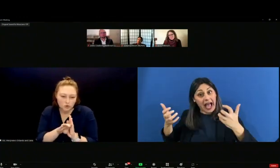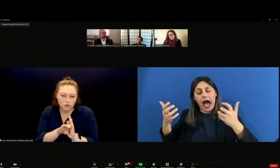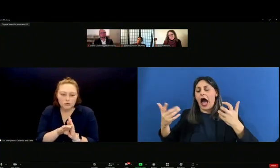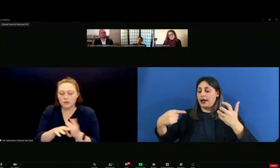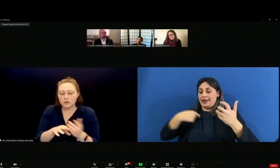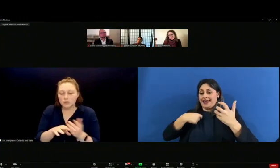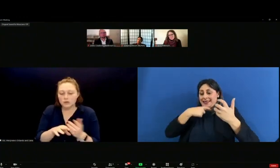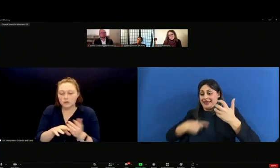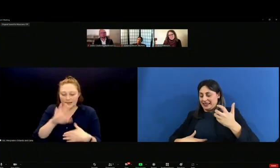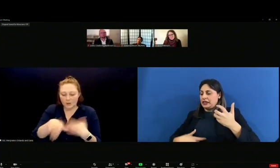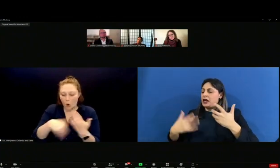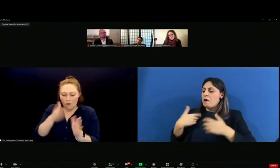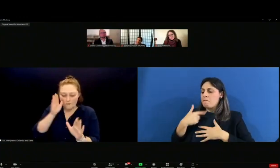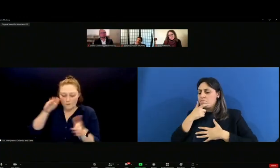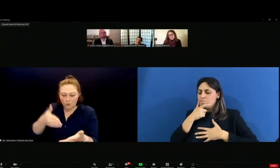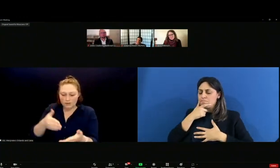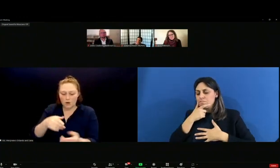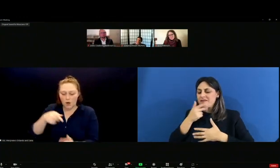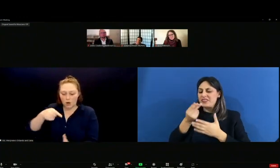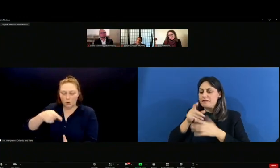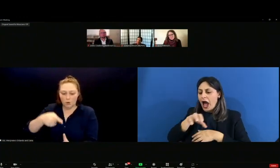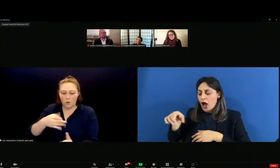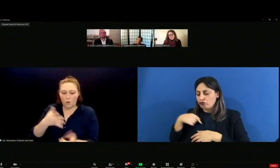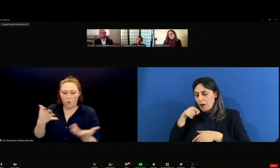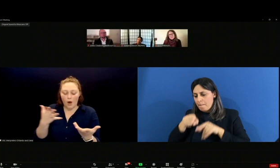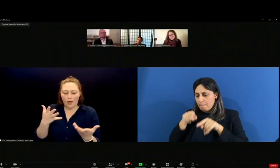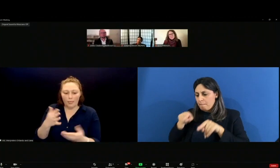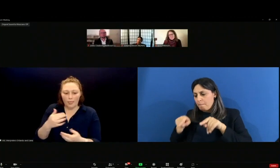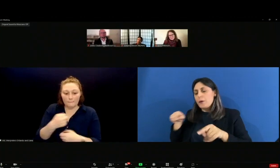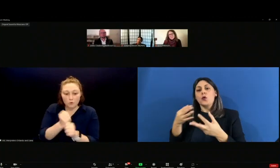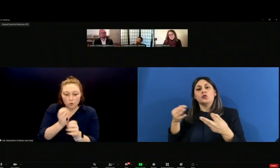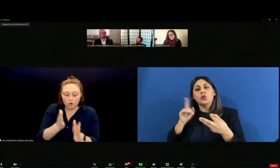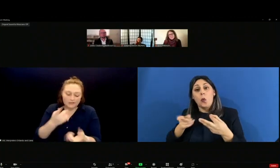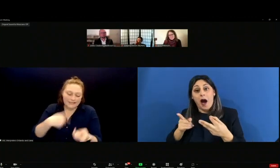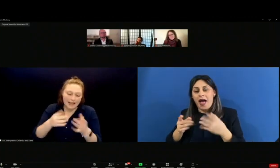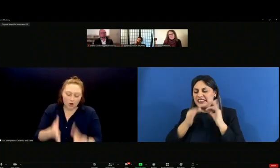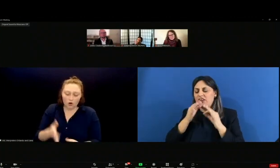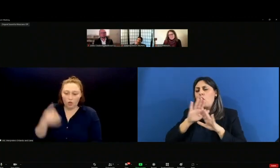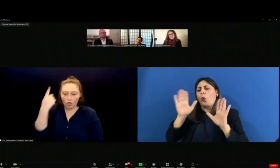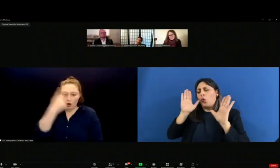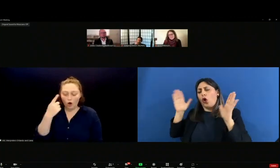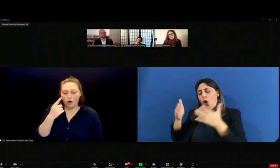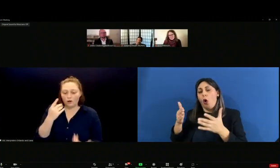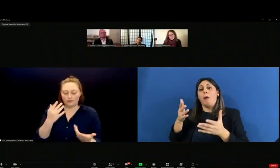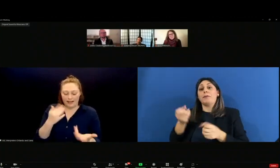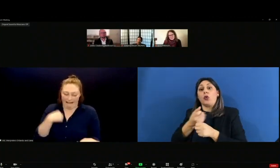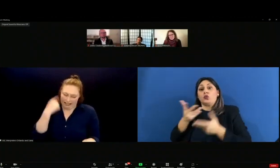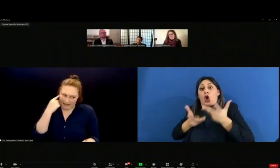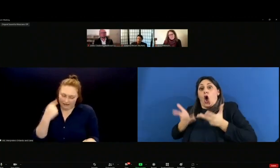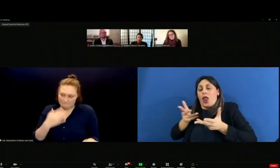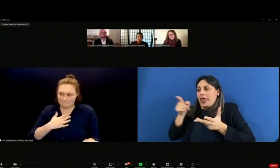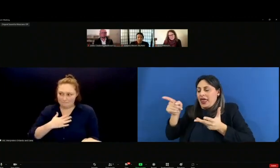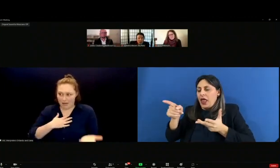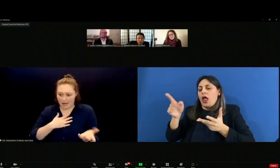all centered on the producer and what producer thought and the context in which producer found themselves, I would like to argue that